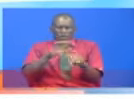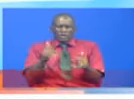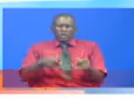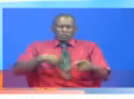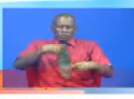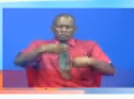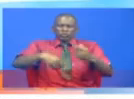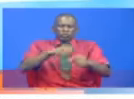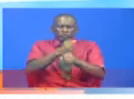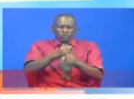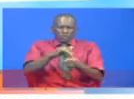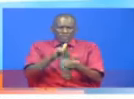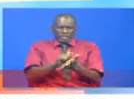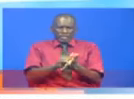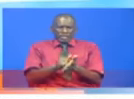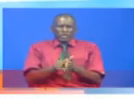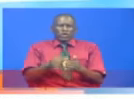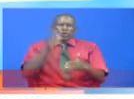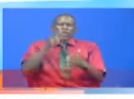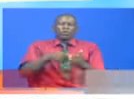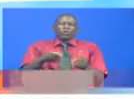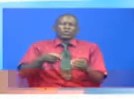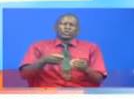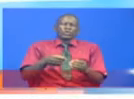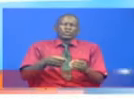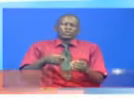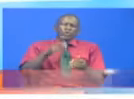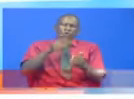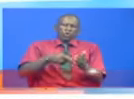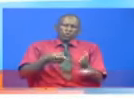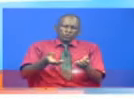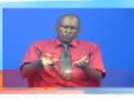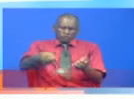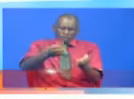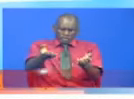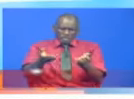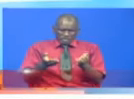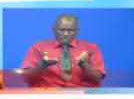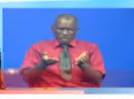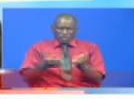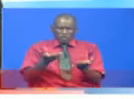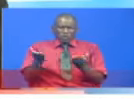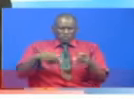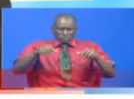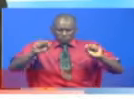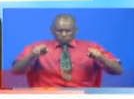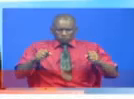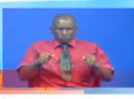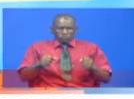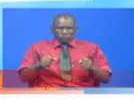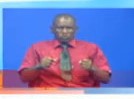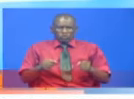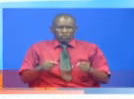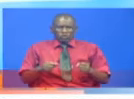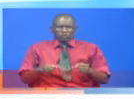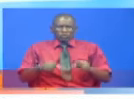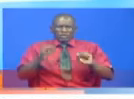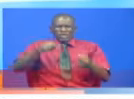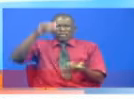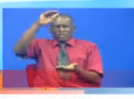do that, work with industry where it is possible to be able to